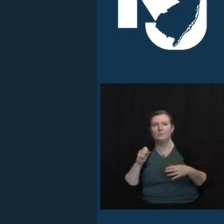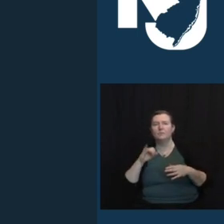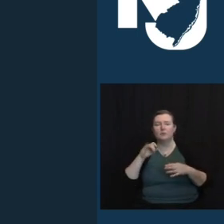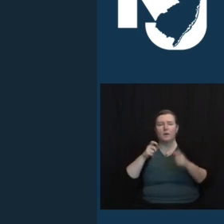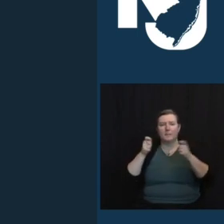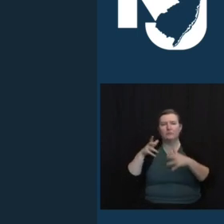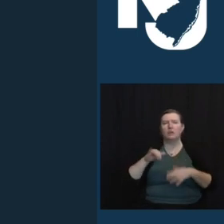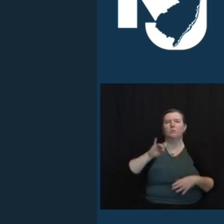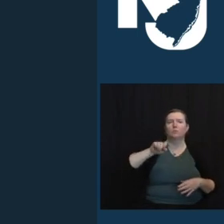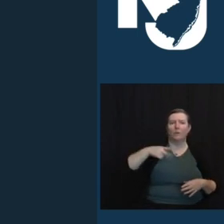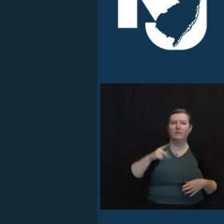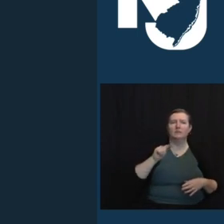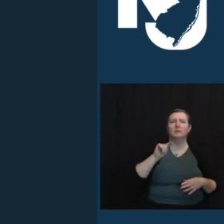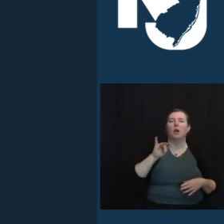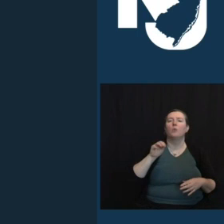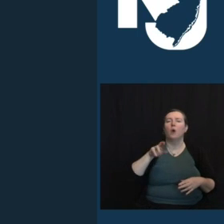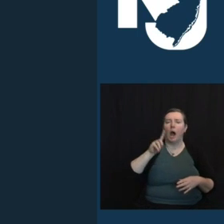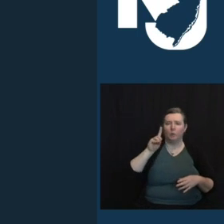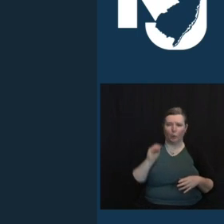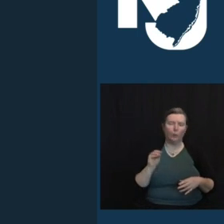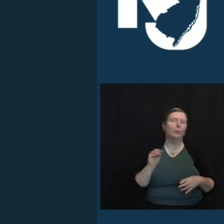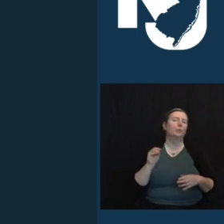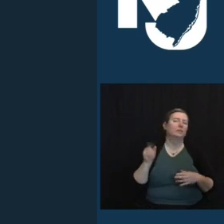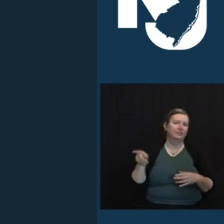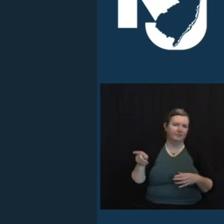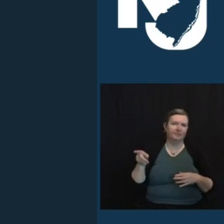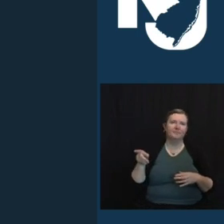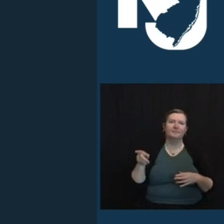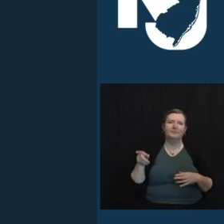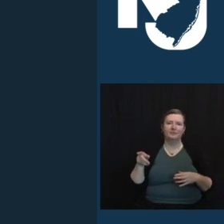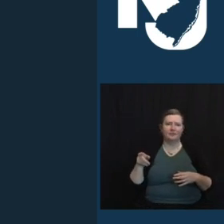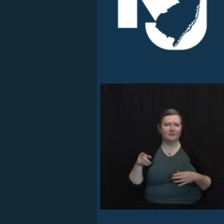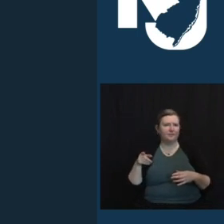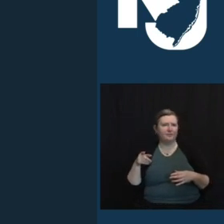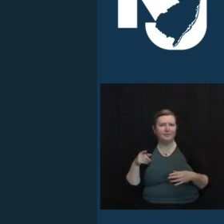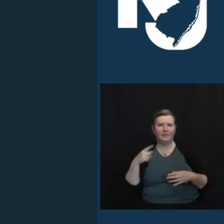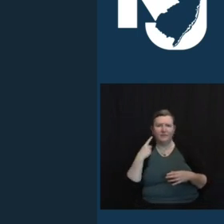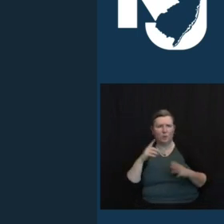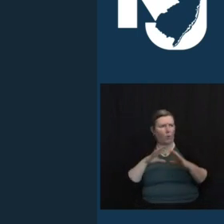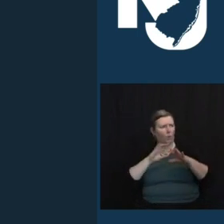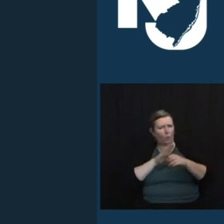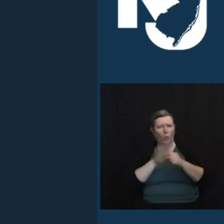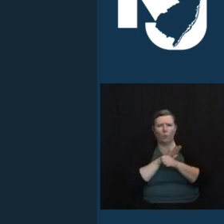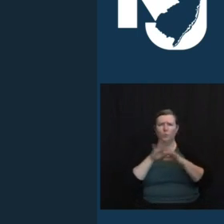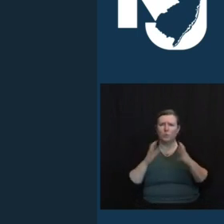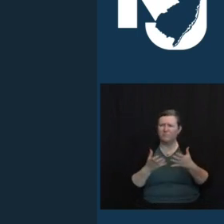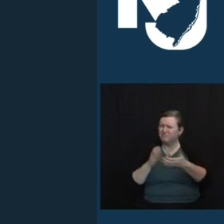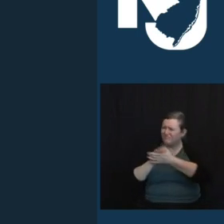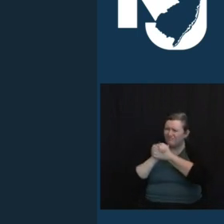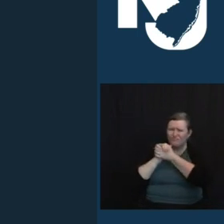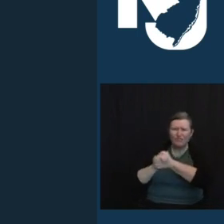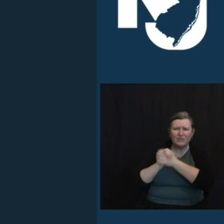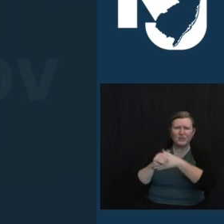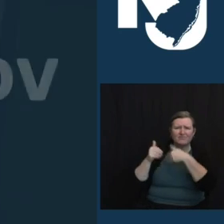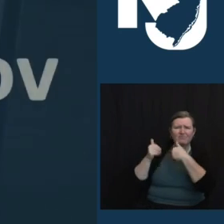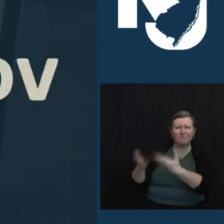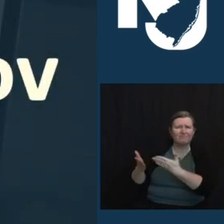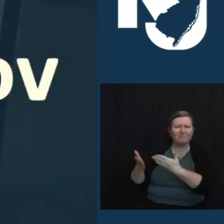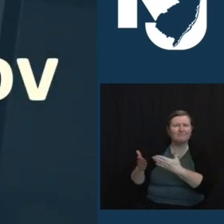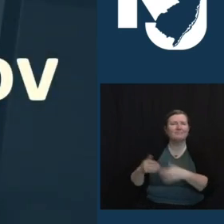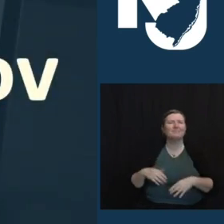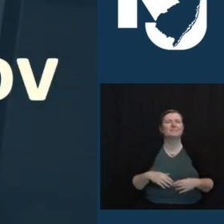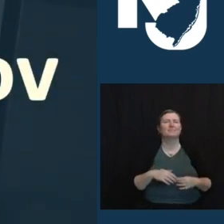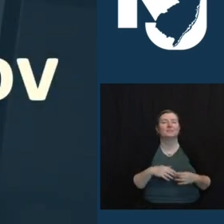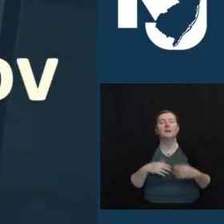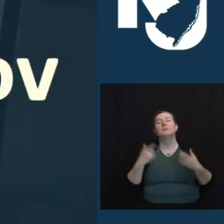of 2021, and the entire team at WMSC, congratulations. And finally, I